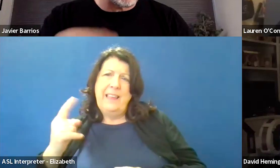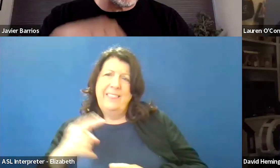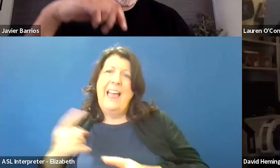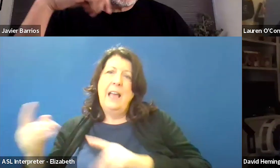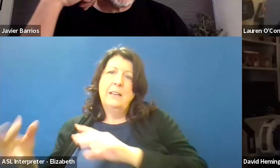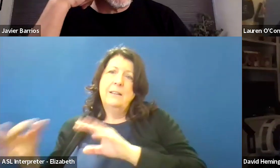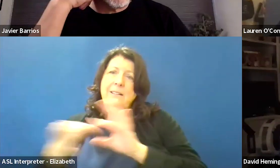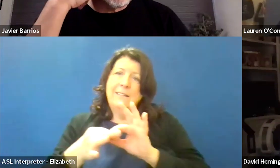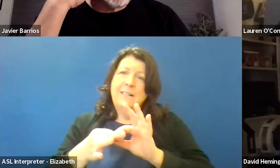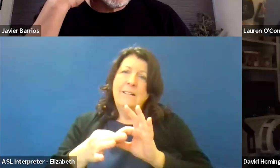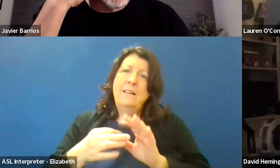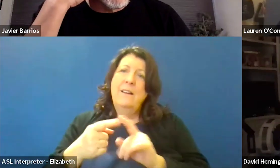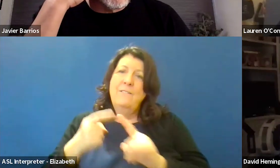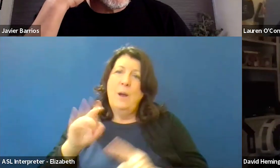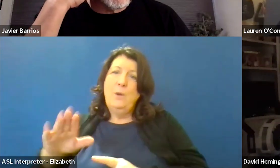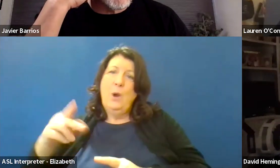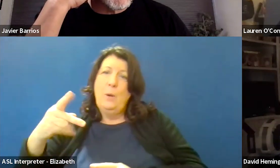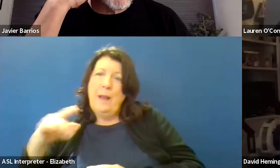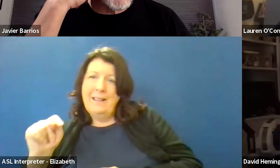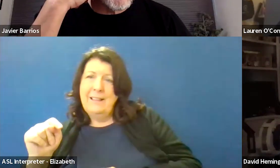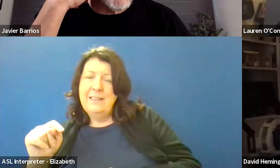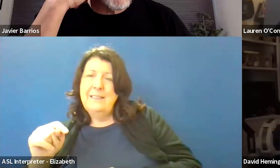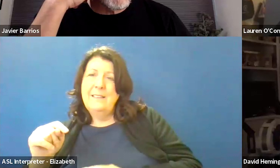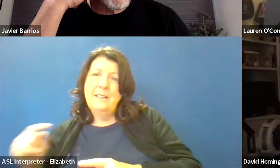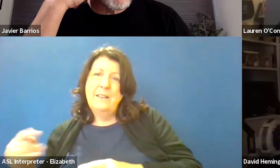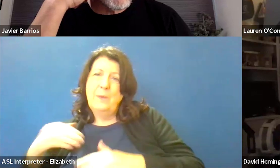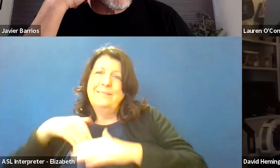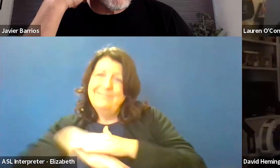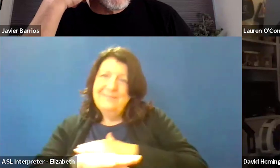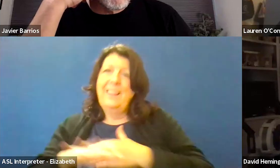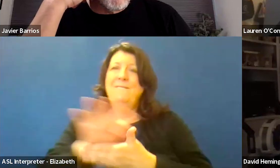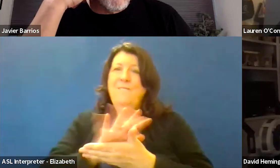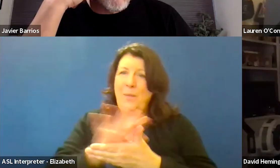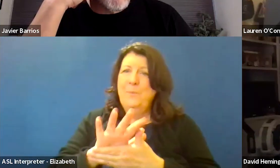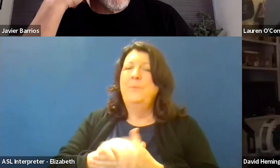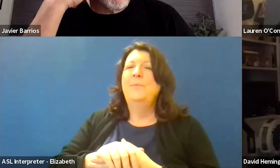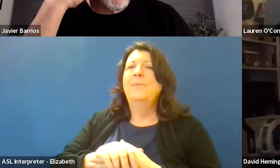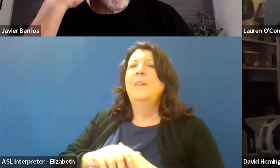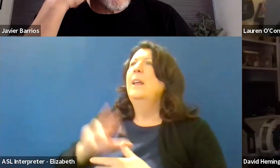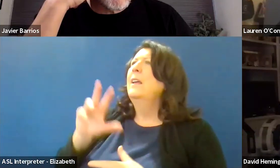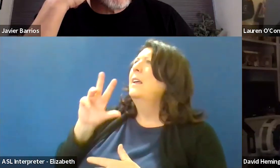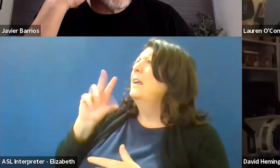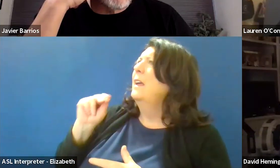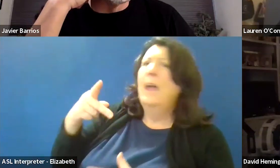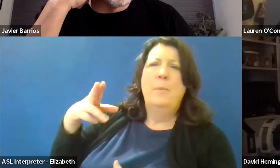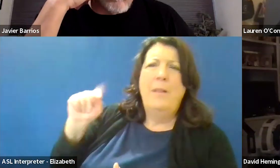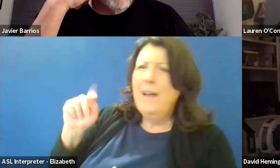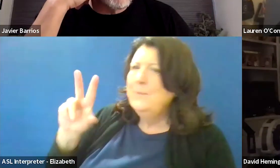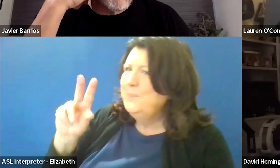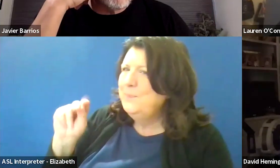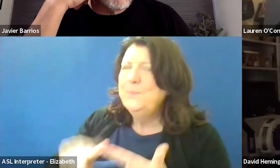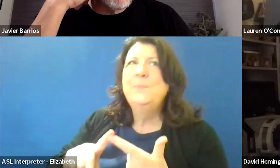story for the holdovers? Plot-wise, character-wise, not really. I mean, the kind of curmudgeonly uncle, you know, definitely